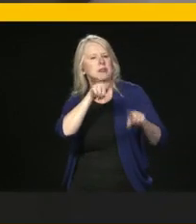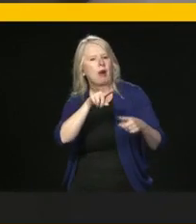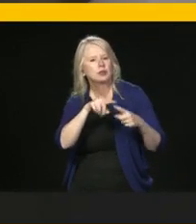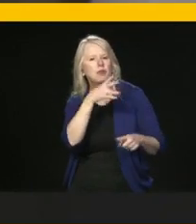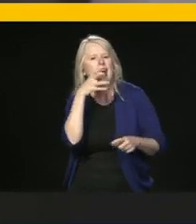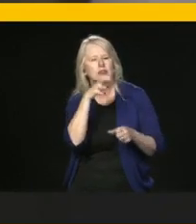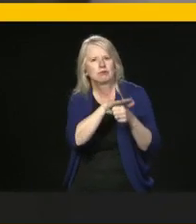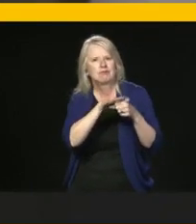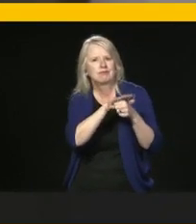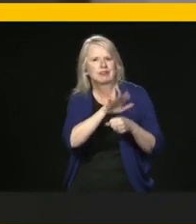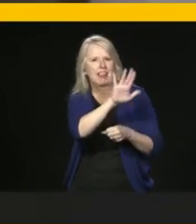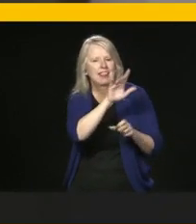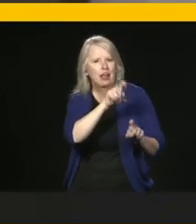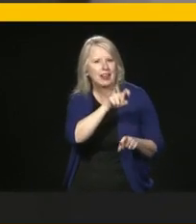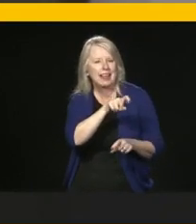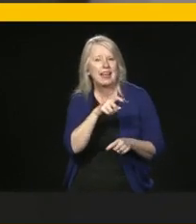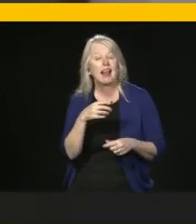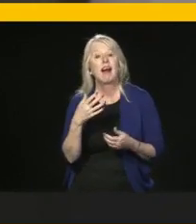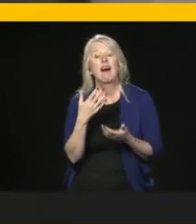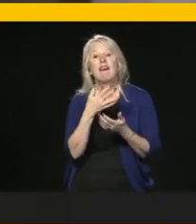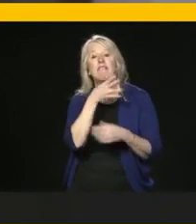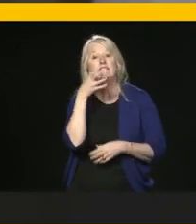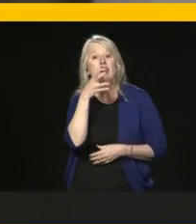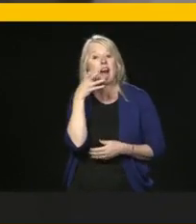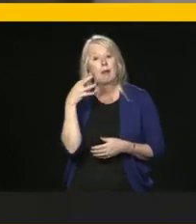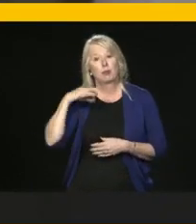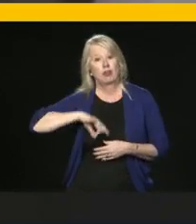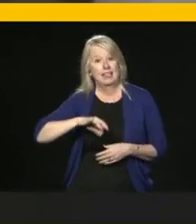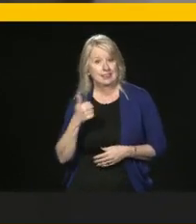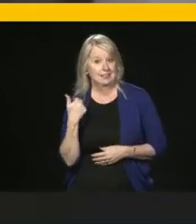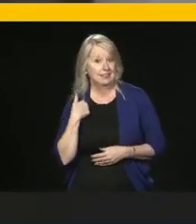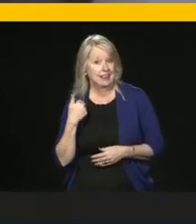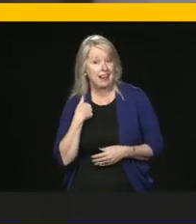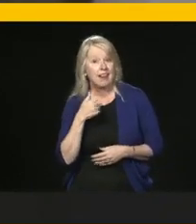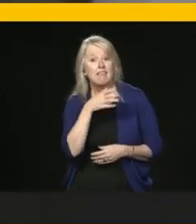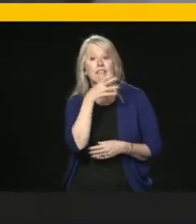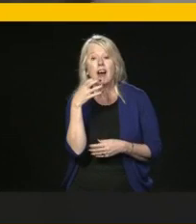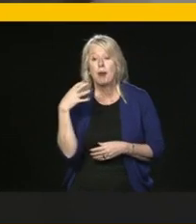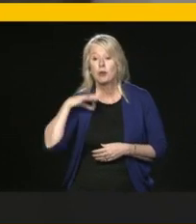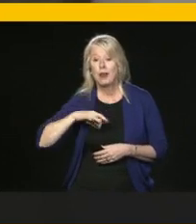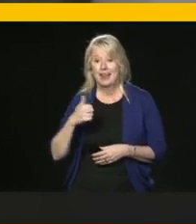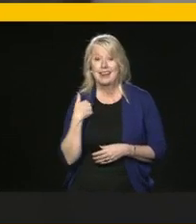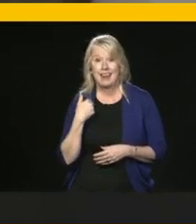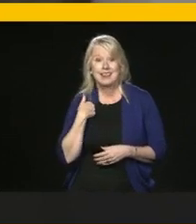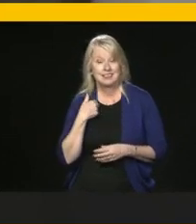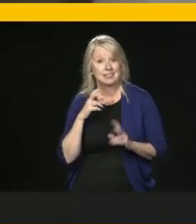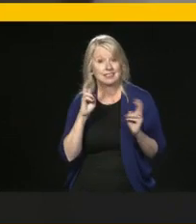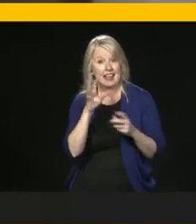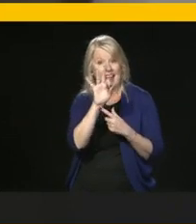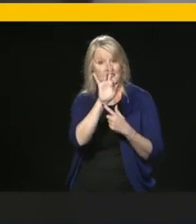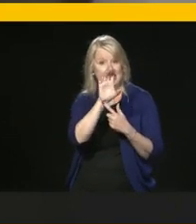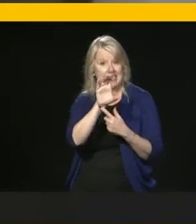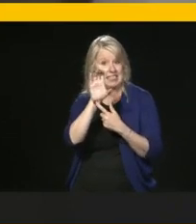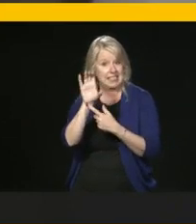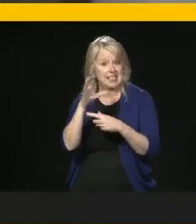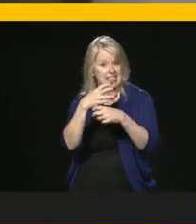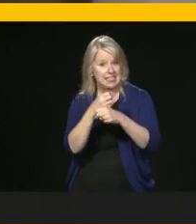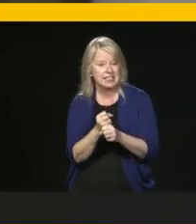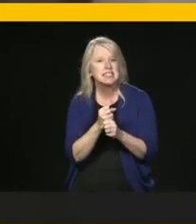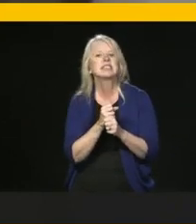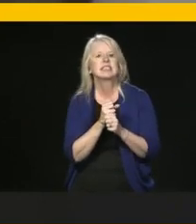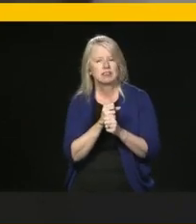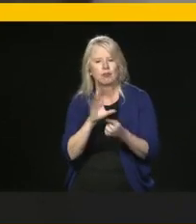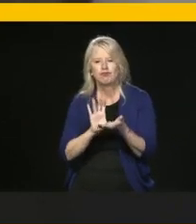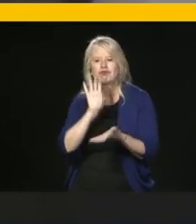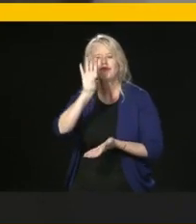Canada. So first, Farm Credit Canada, as we all call FCC, is receiving an extra $5 billion